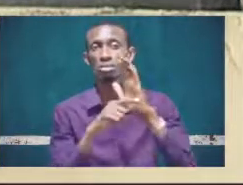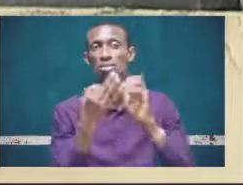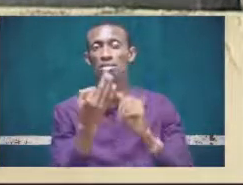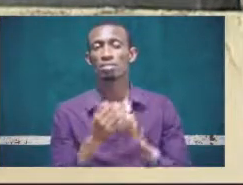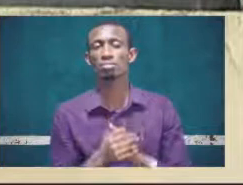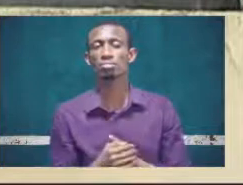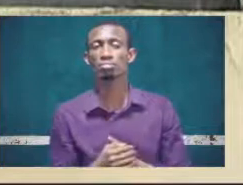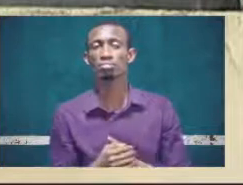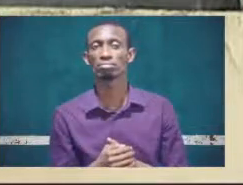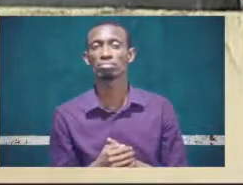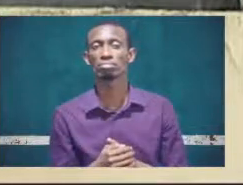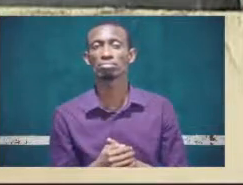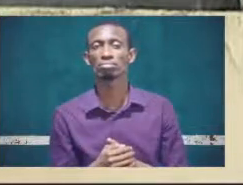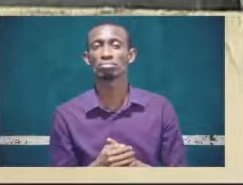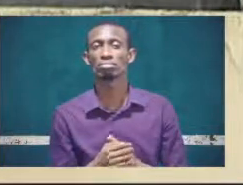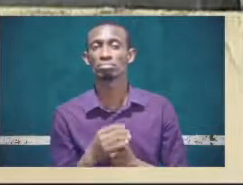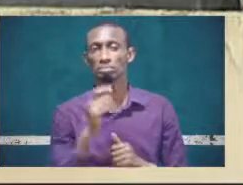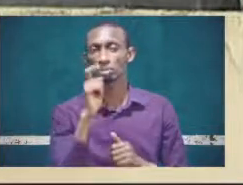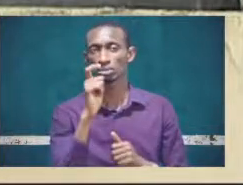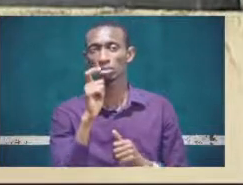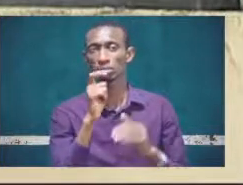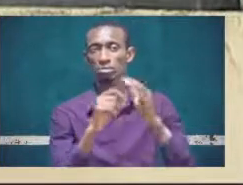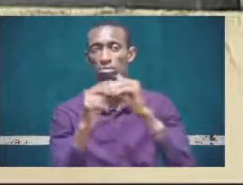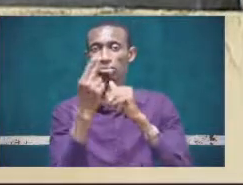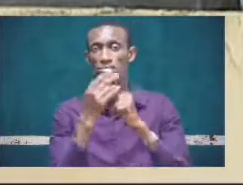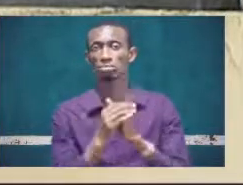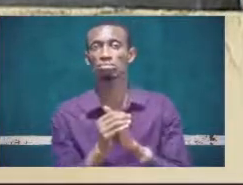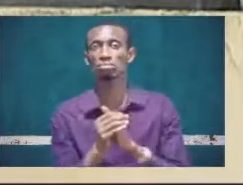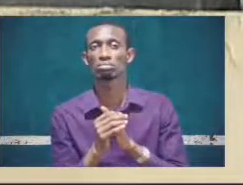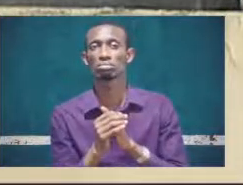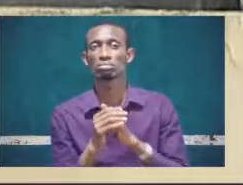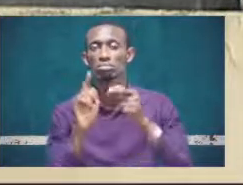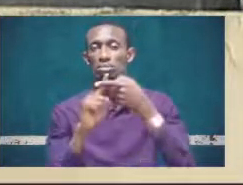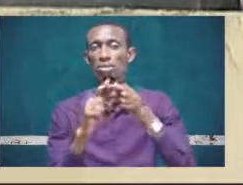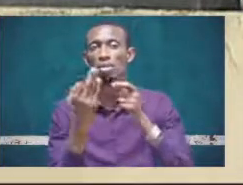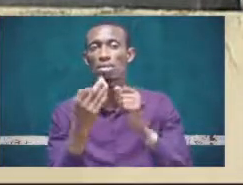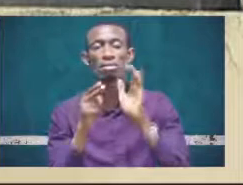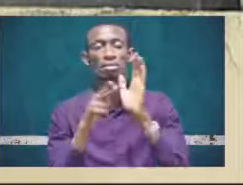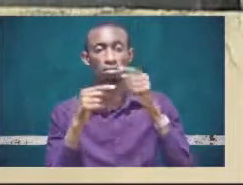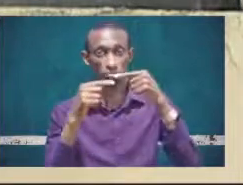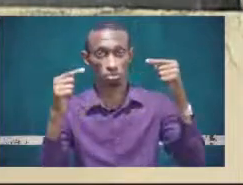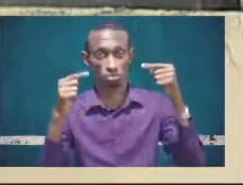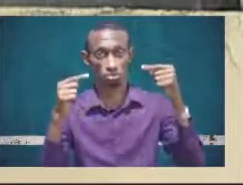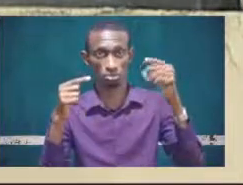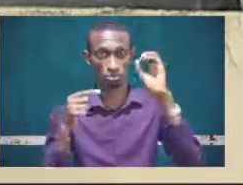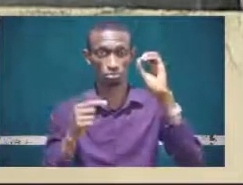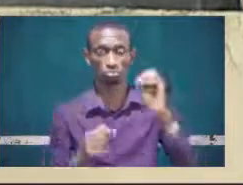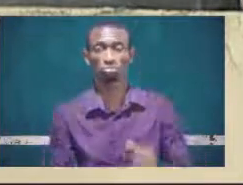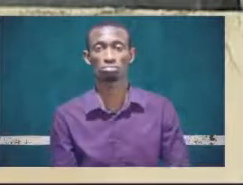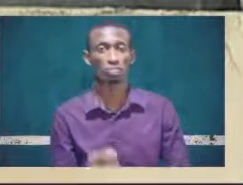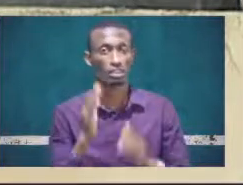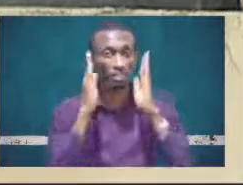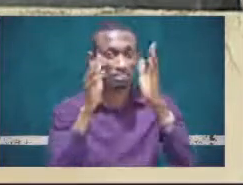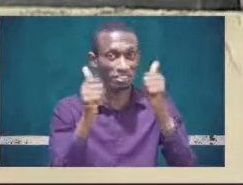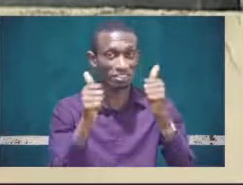3 times x power 2 plus 3, which is different from 0. Are we